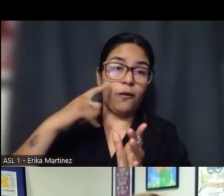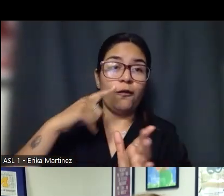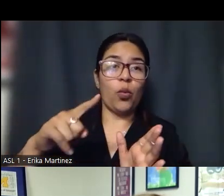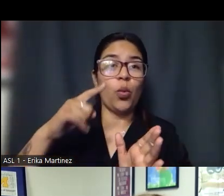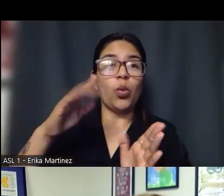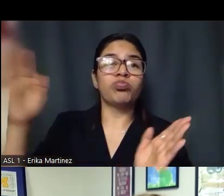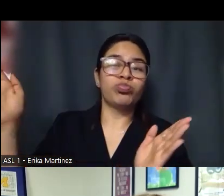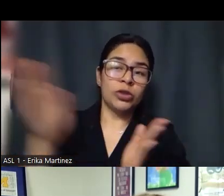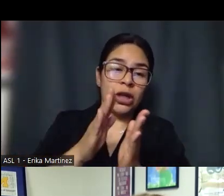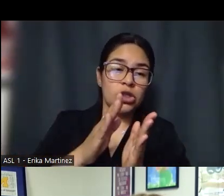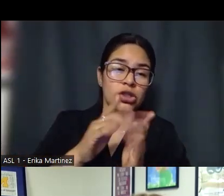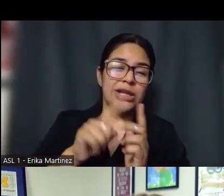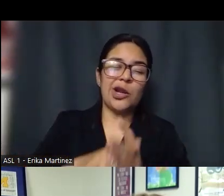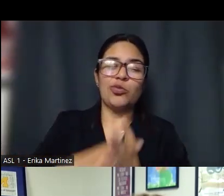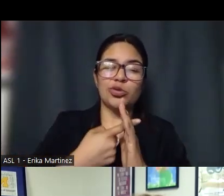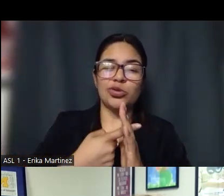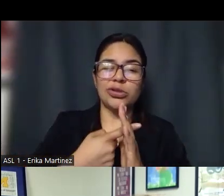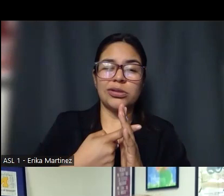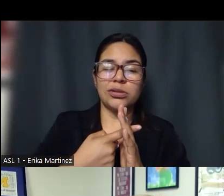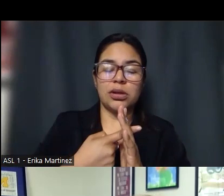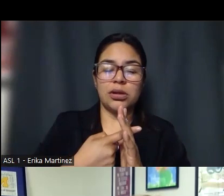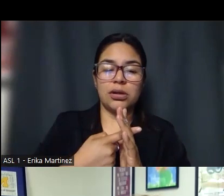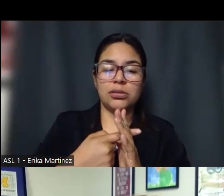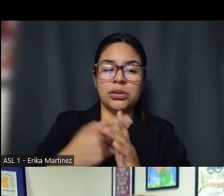that will start in fiscal year